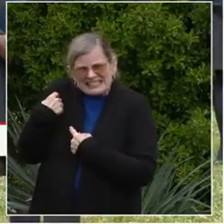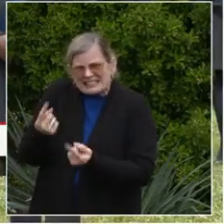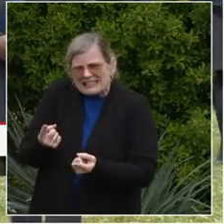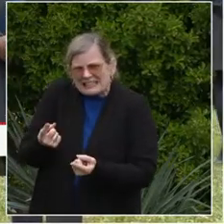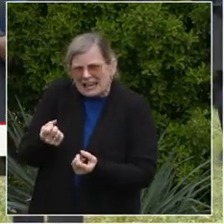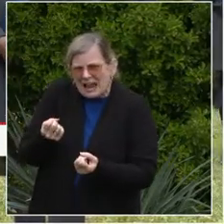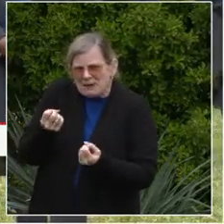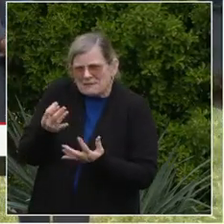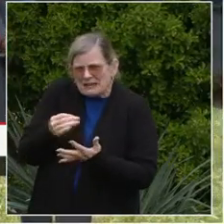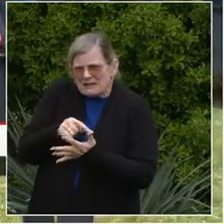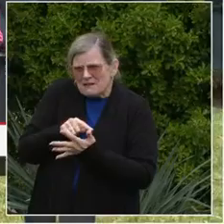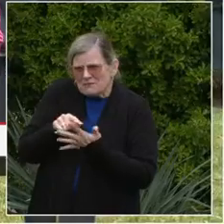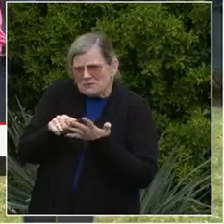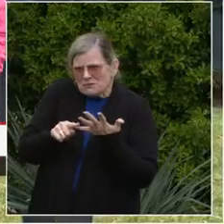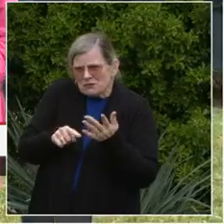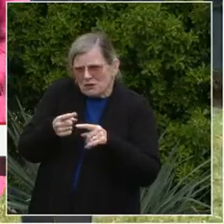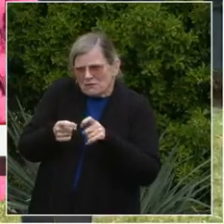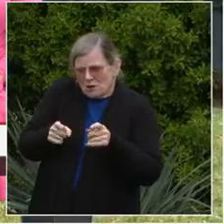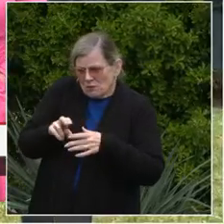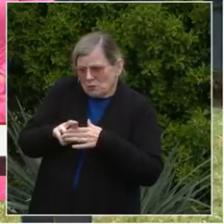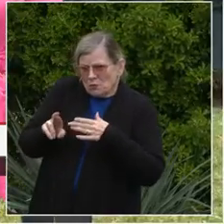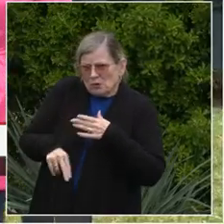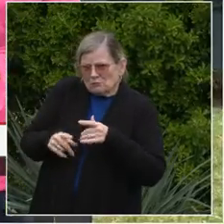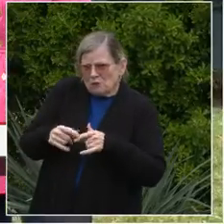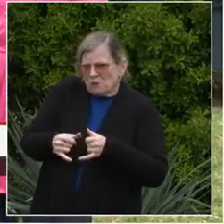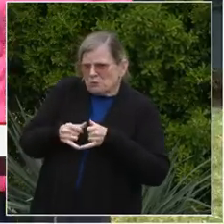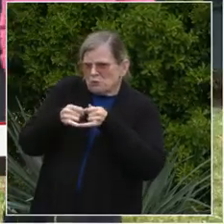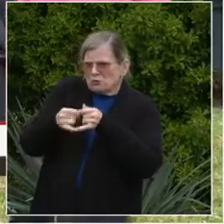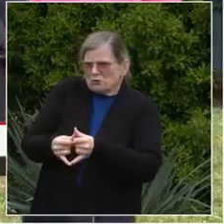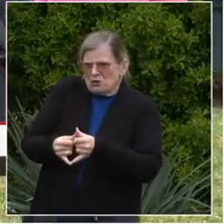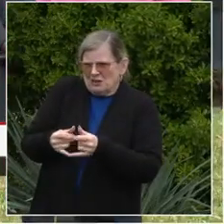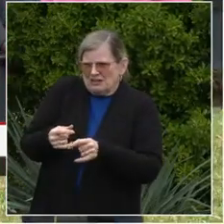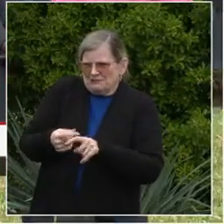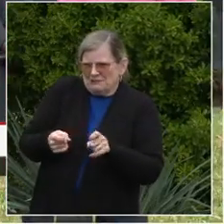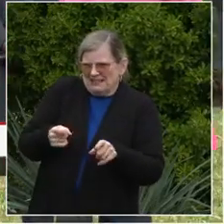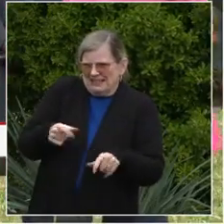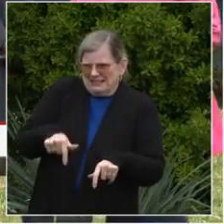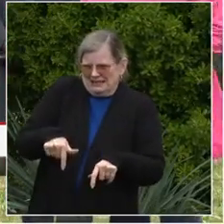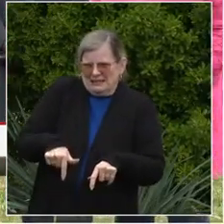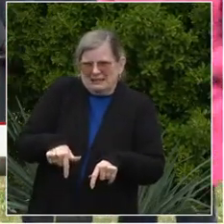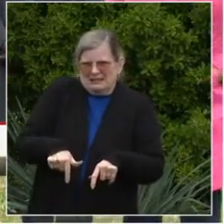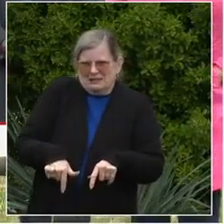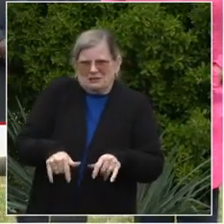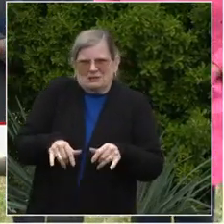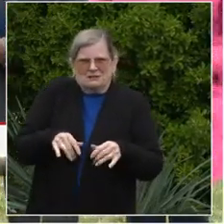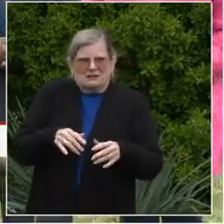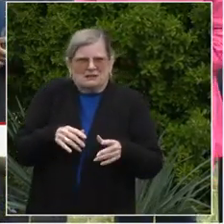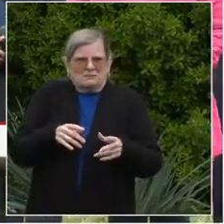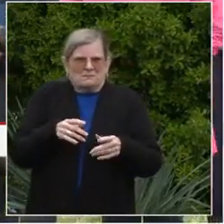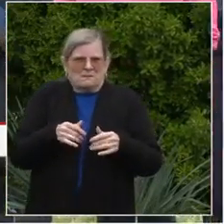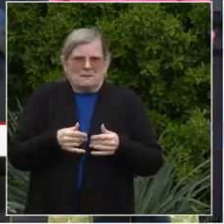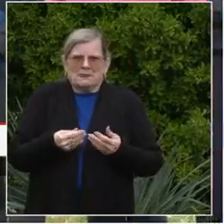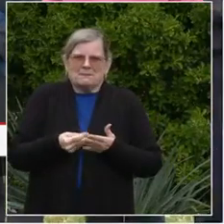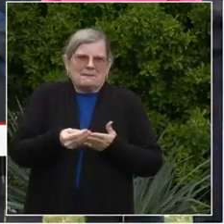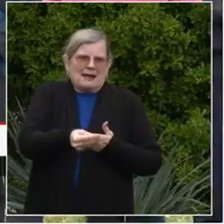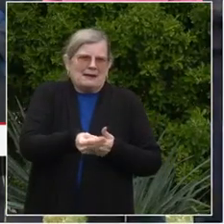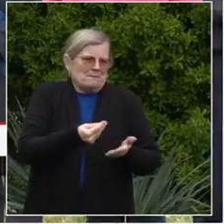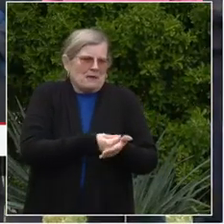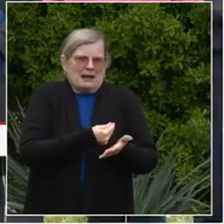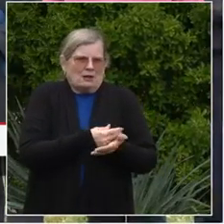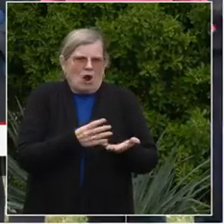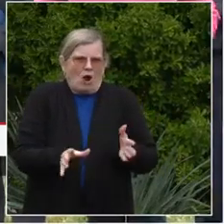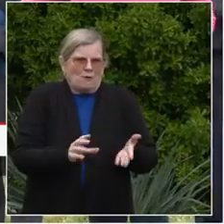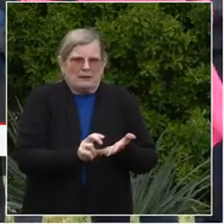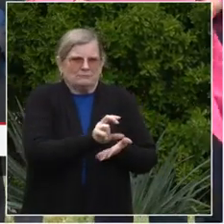came about as a result of the reward that was currently in place? Do you know how many rewards you've paid out, and just, how successful this tool has been?